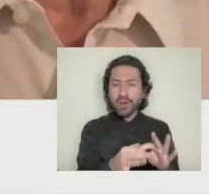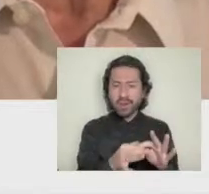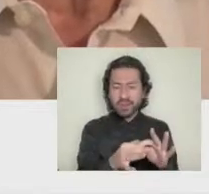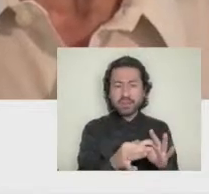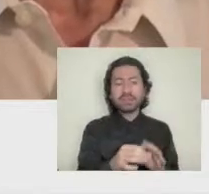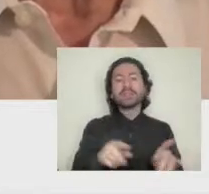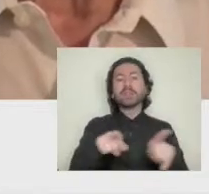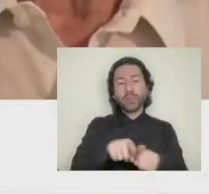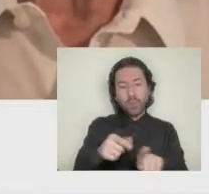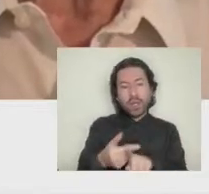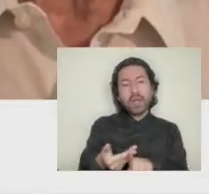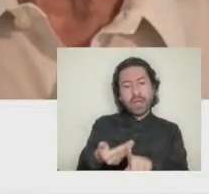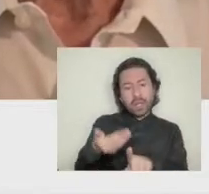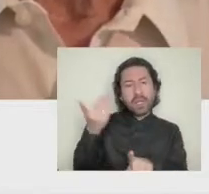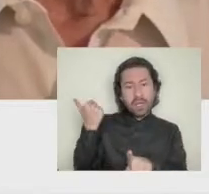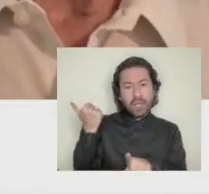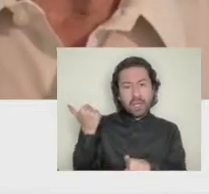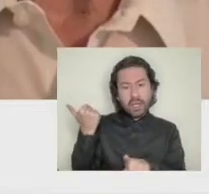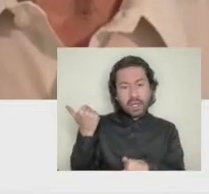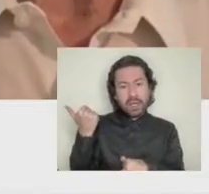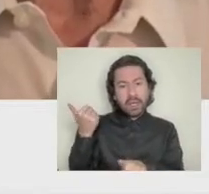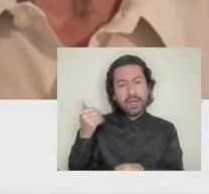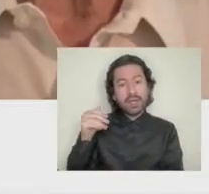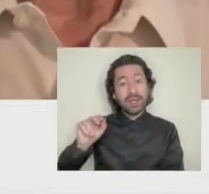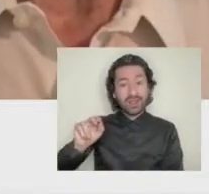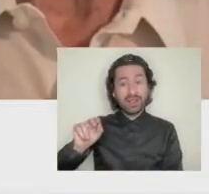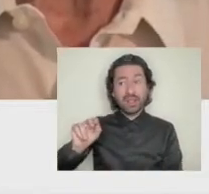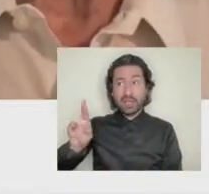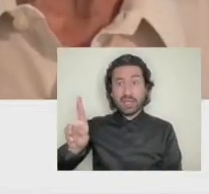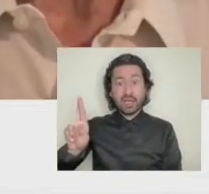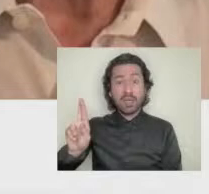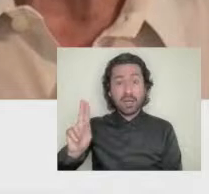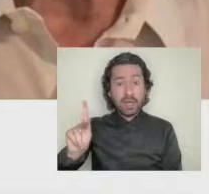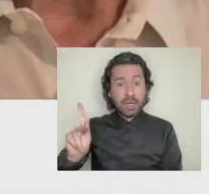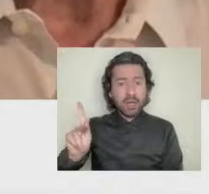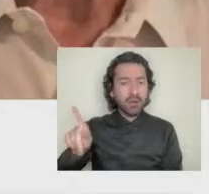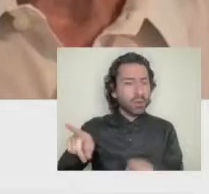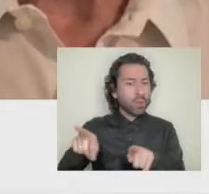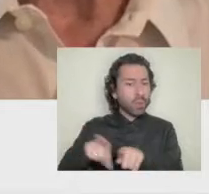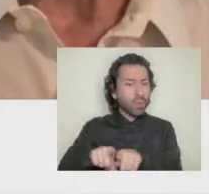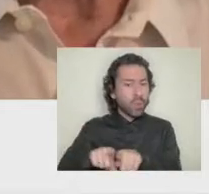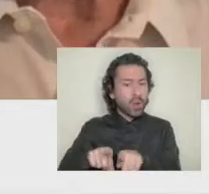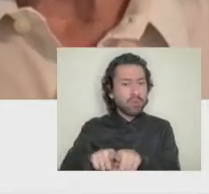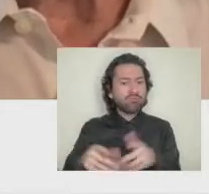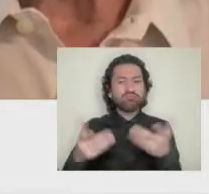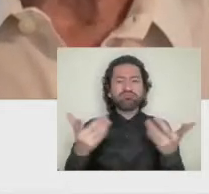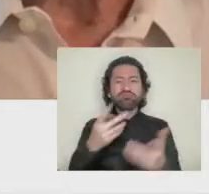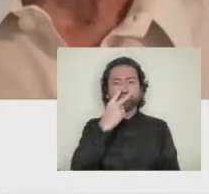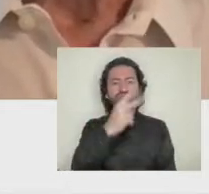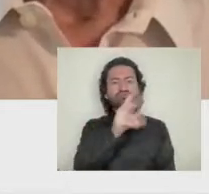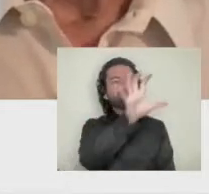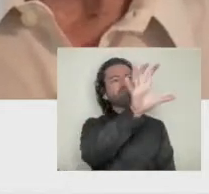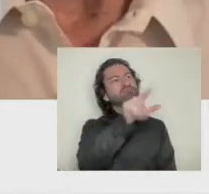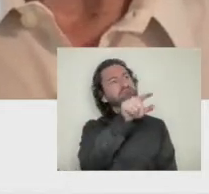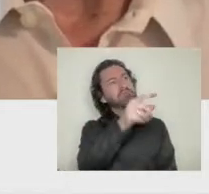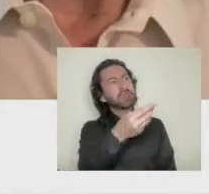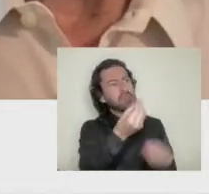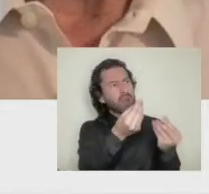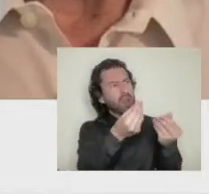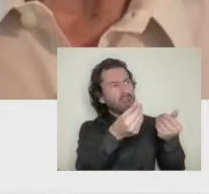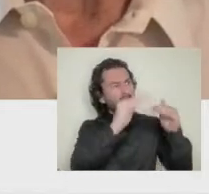you live in a district with a socioeconomic level lower than the best of,